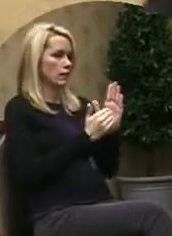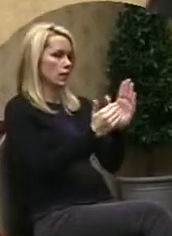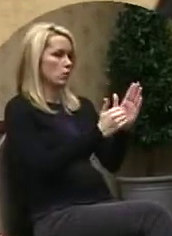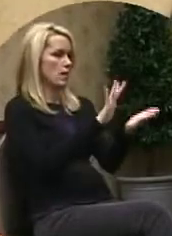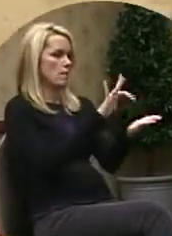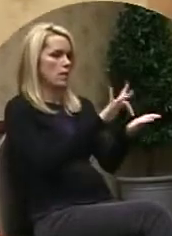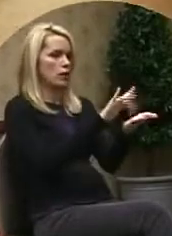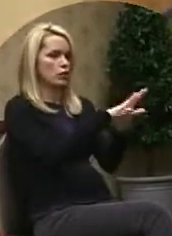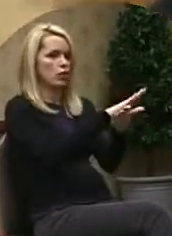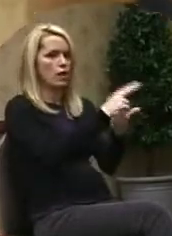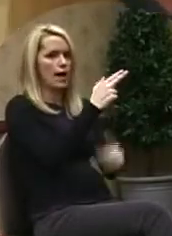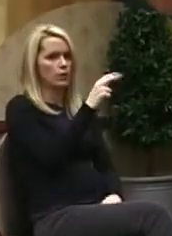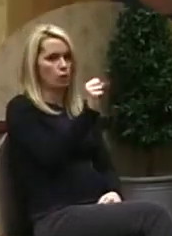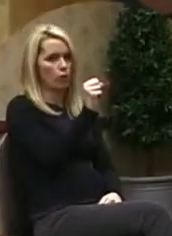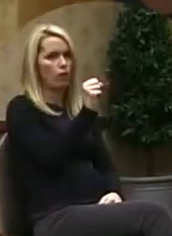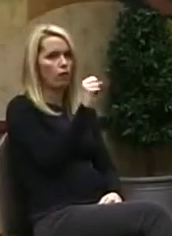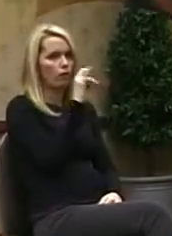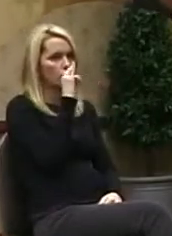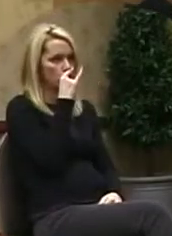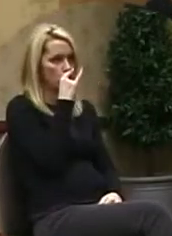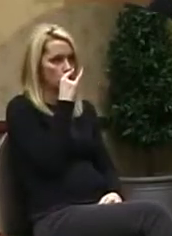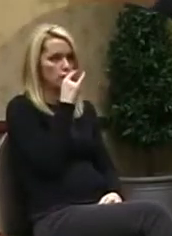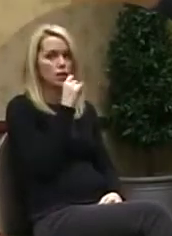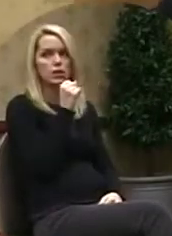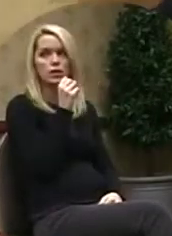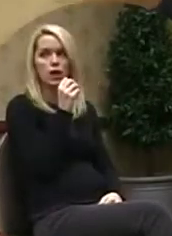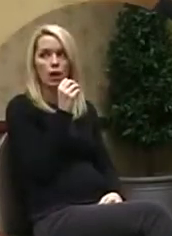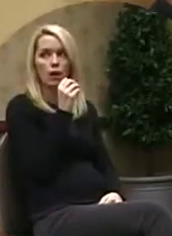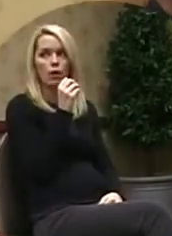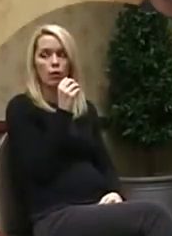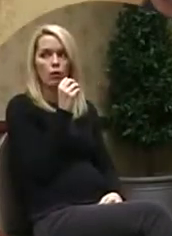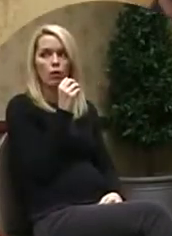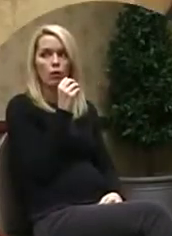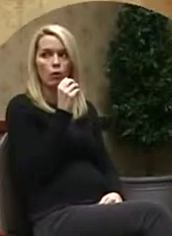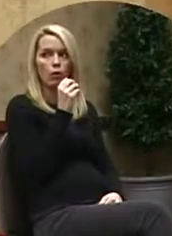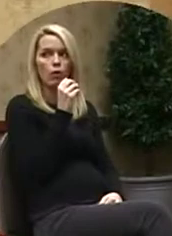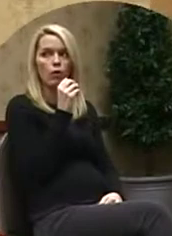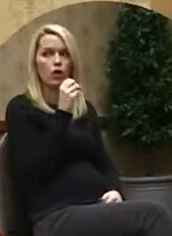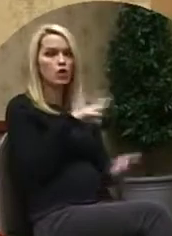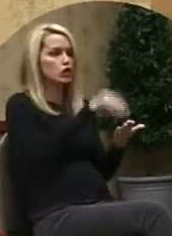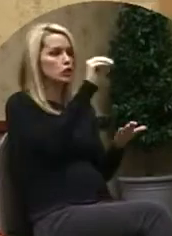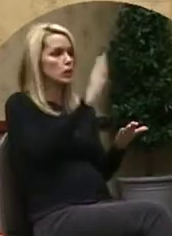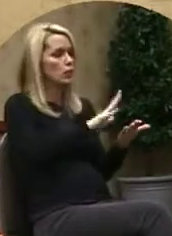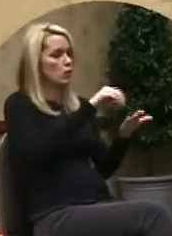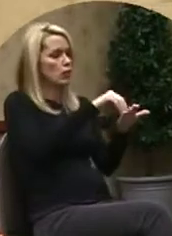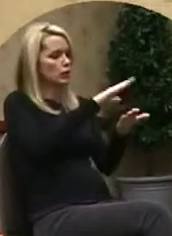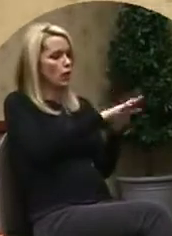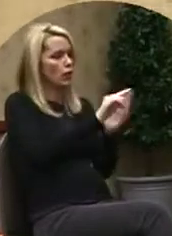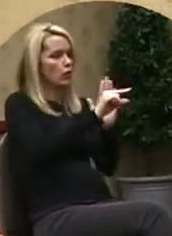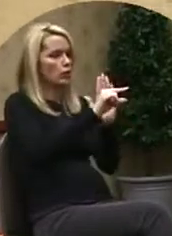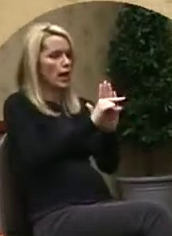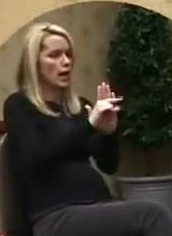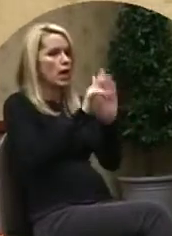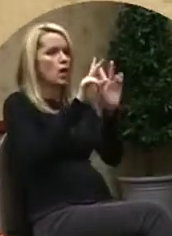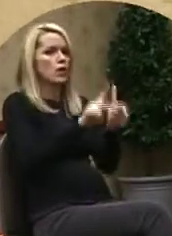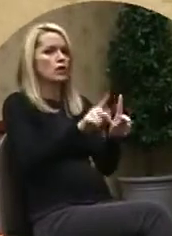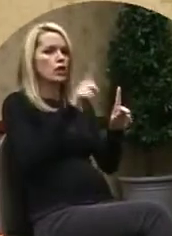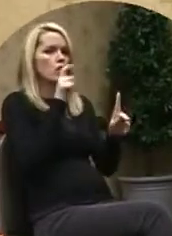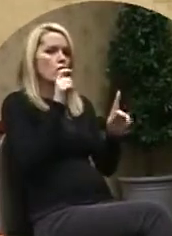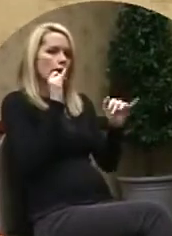students. So as you walk through this, you can put the student and their grade, the interviewer, the date, who